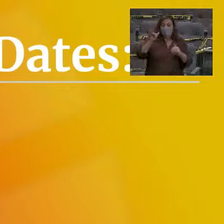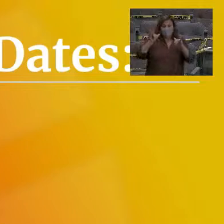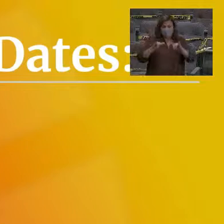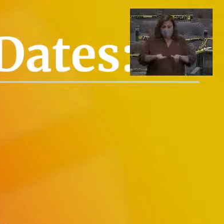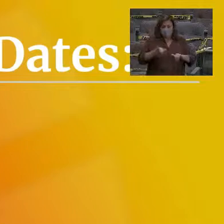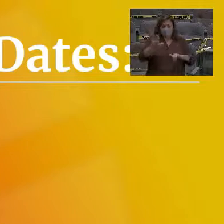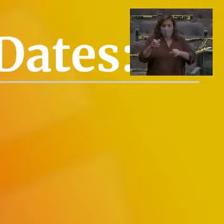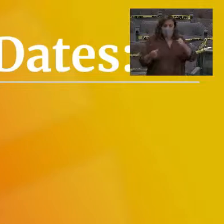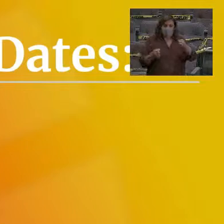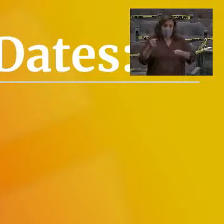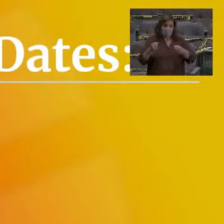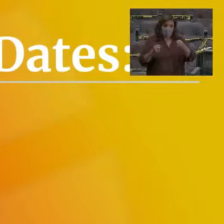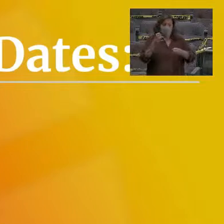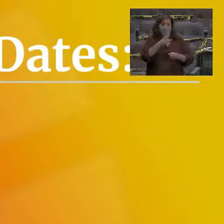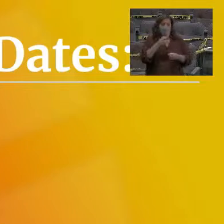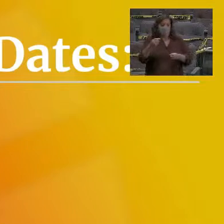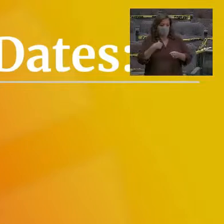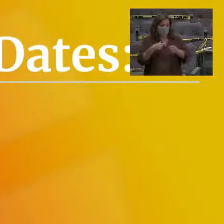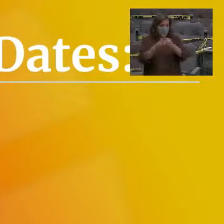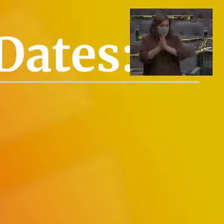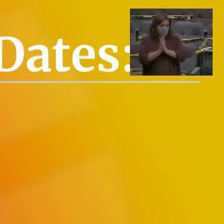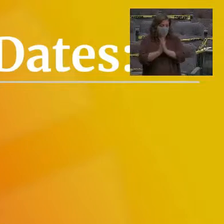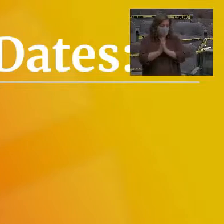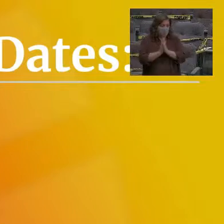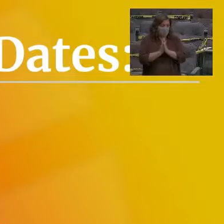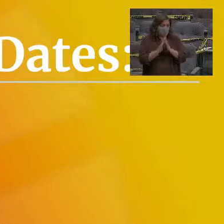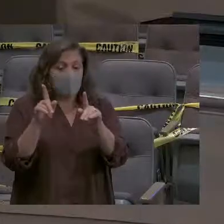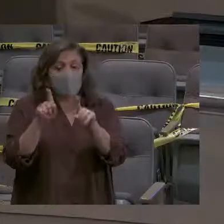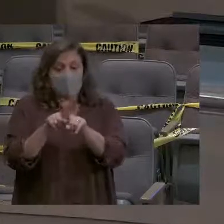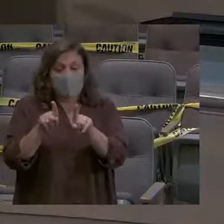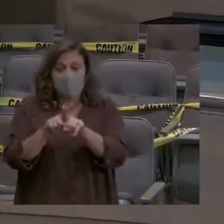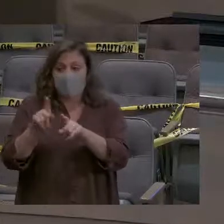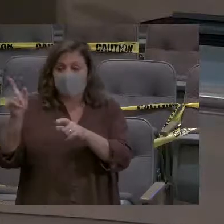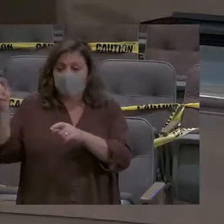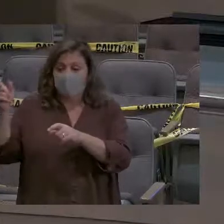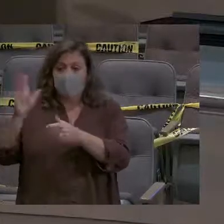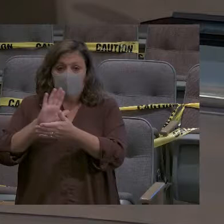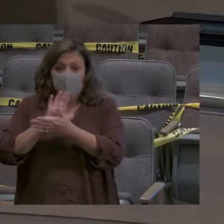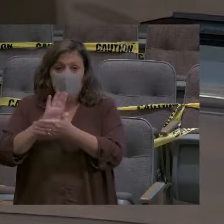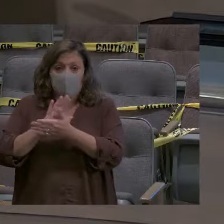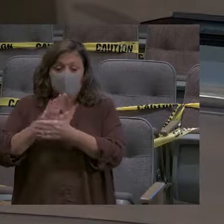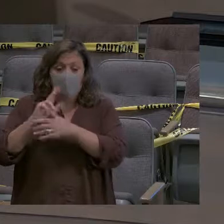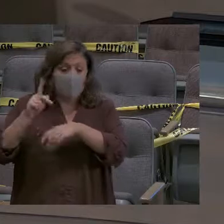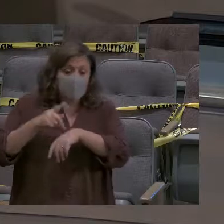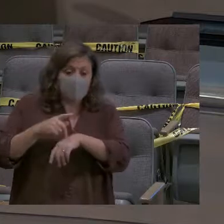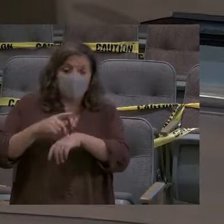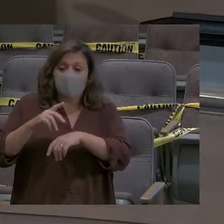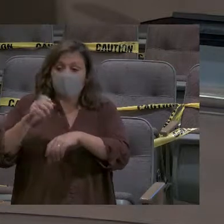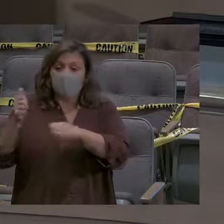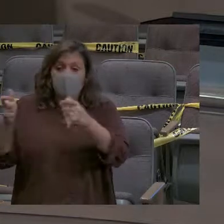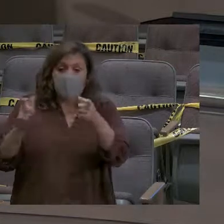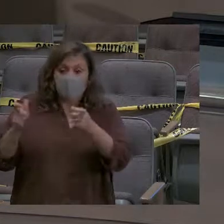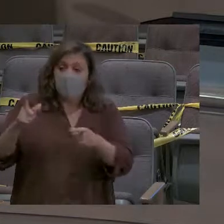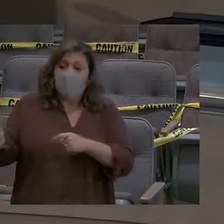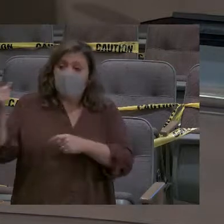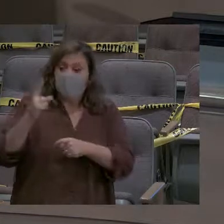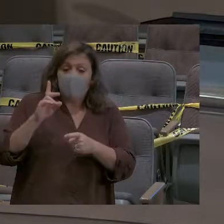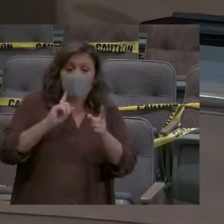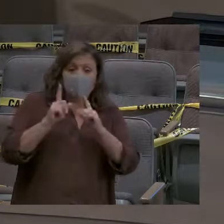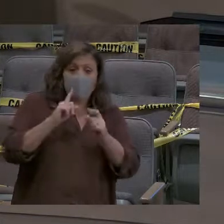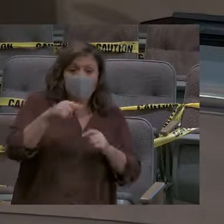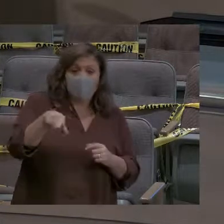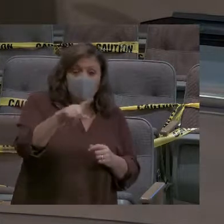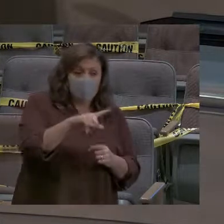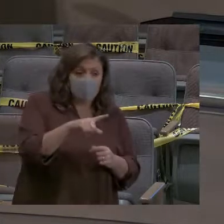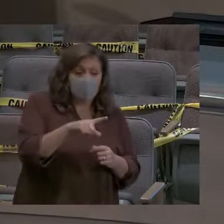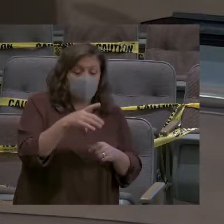vehicles. We also ask that as school administrators are approaching your vehicles to have conversations with you and get